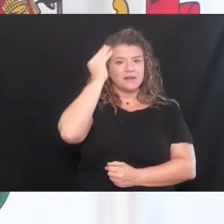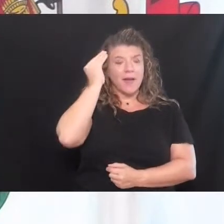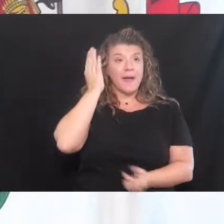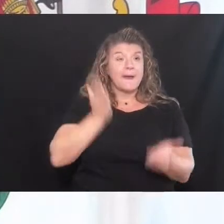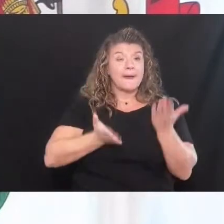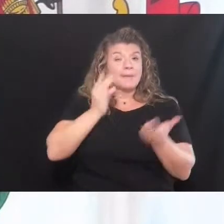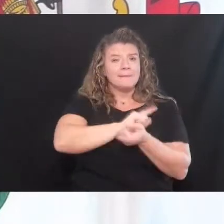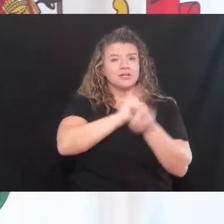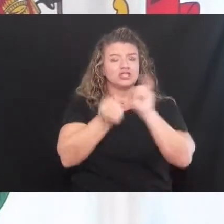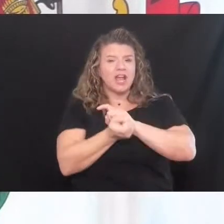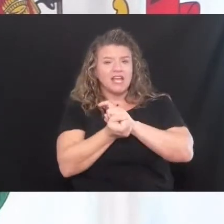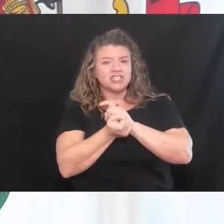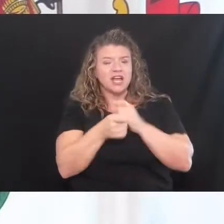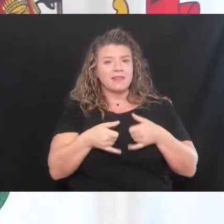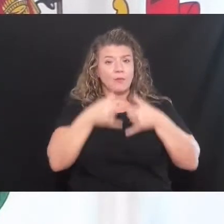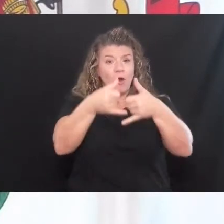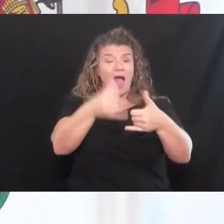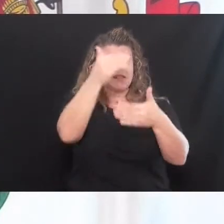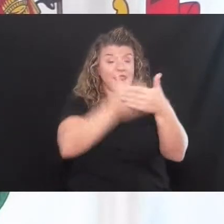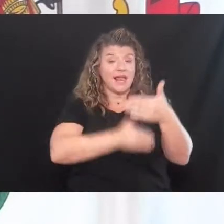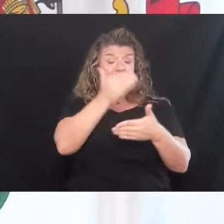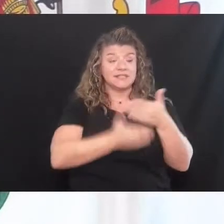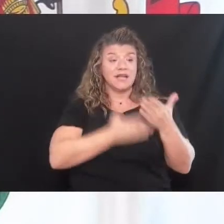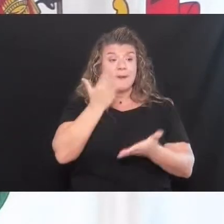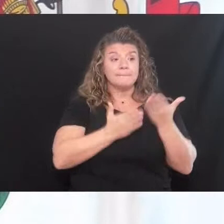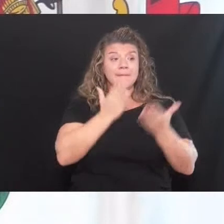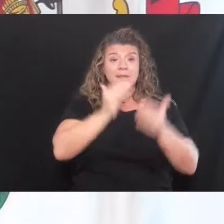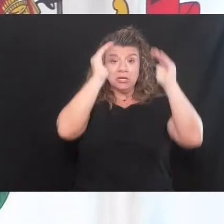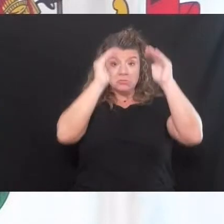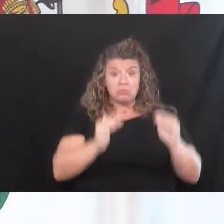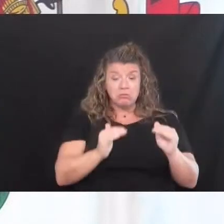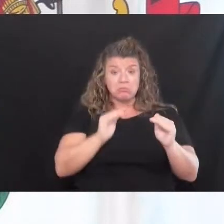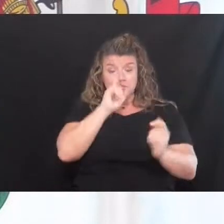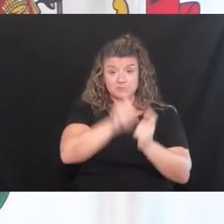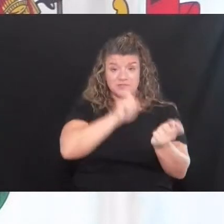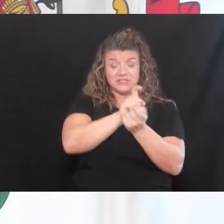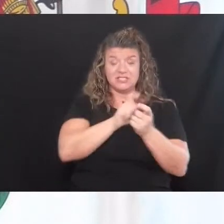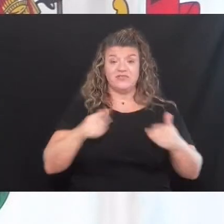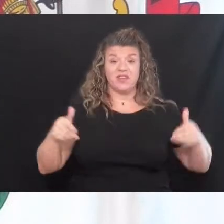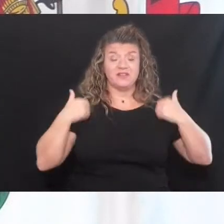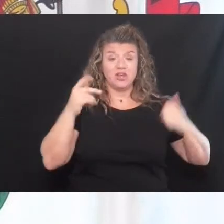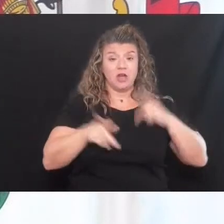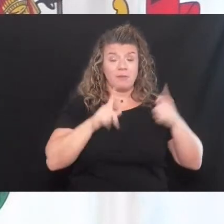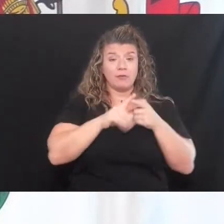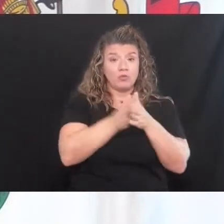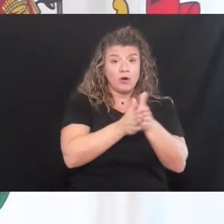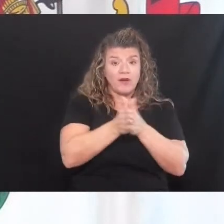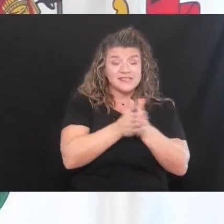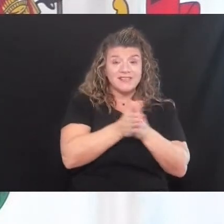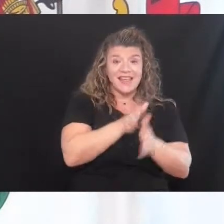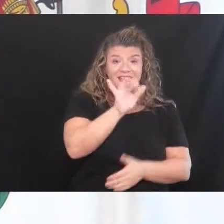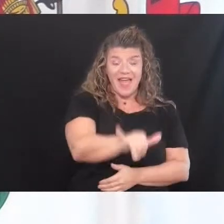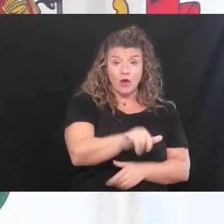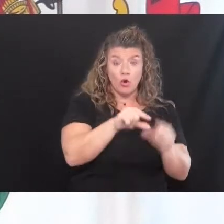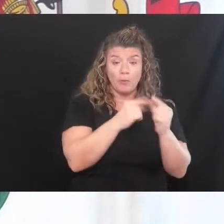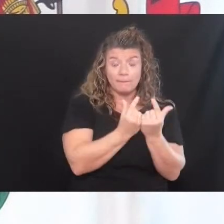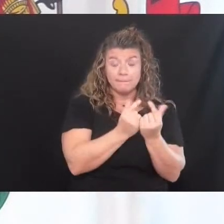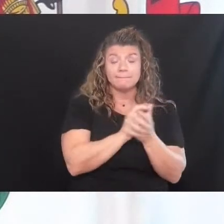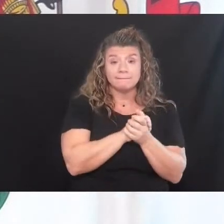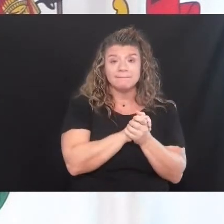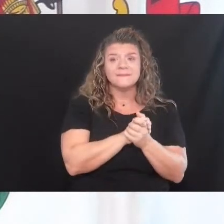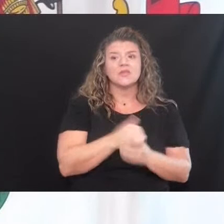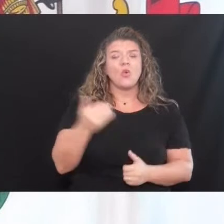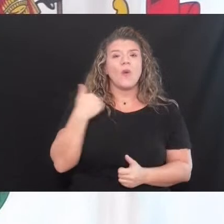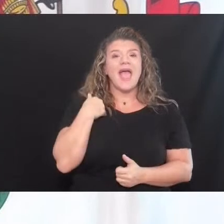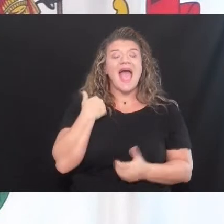maybe changing the prize list and targeting the younger people and really trying to aggressively get after that. You know, we do have a thing